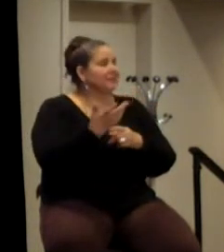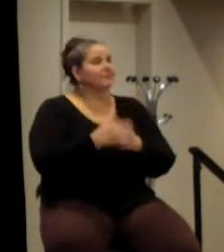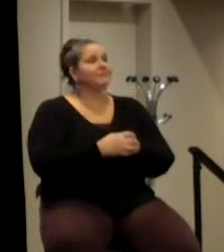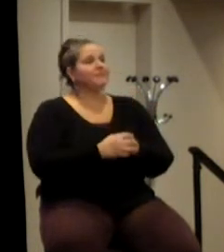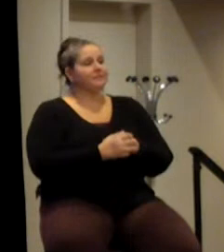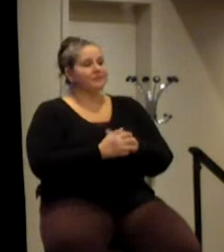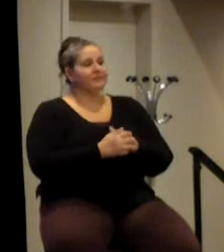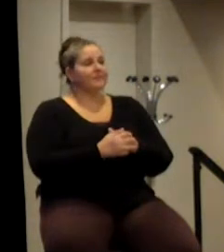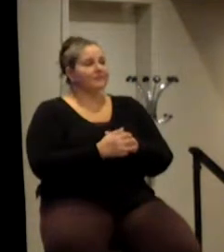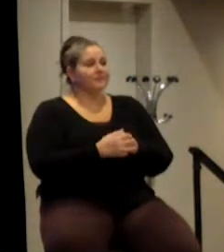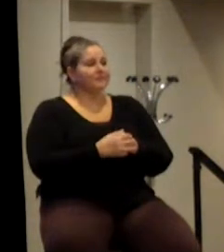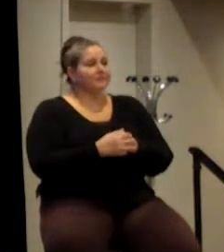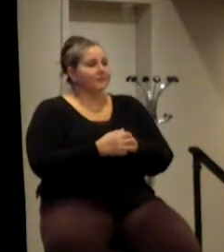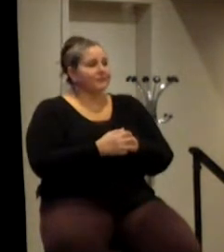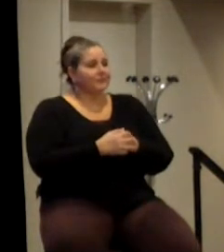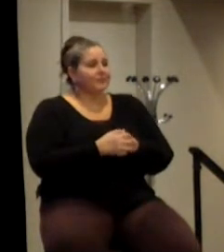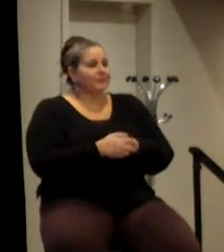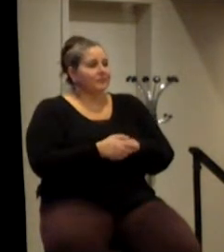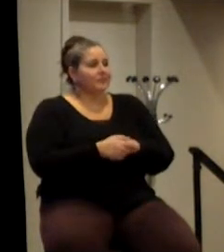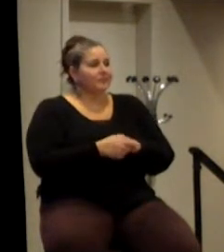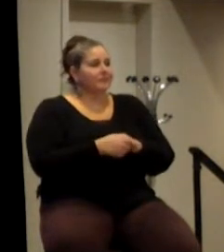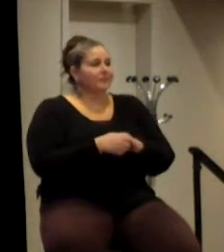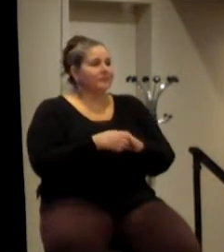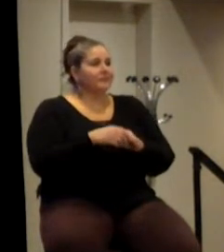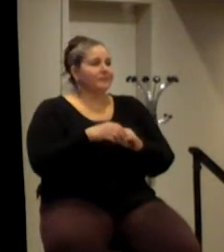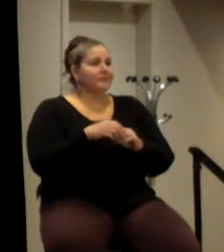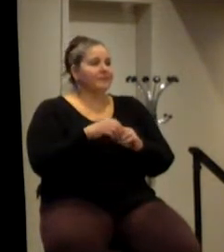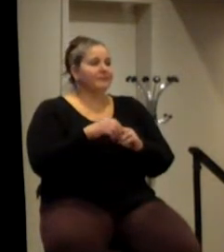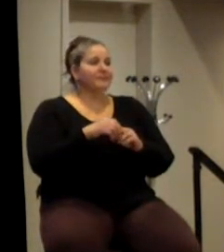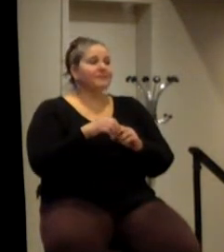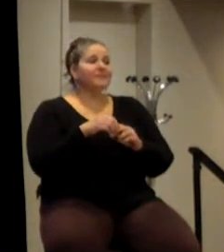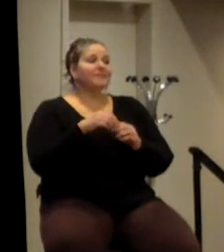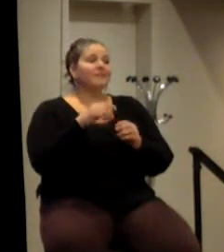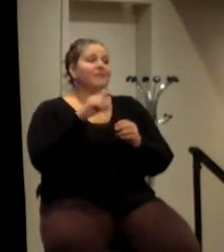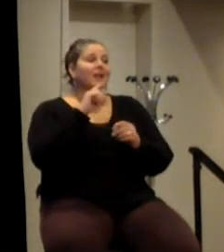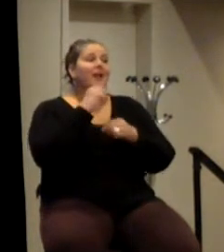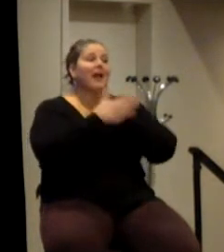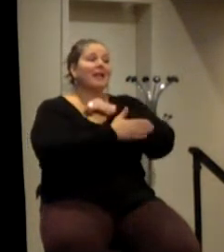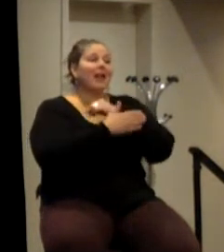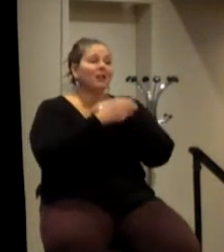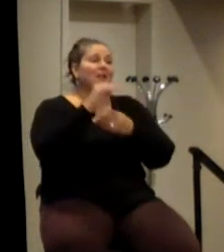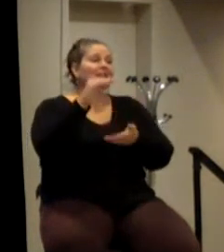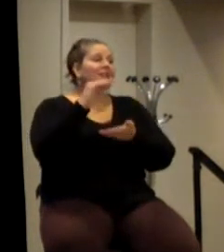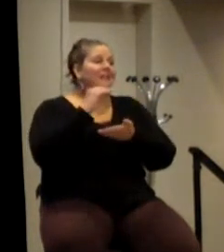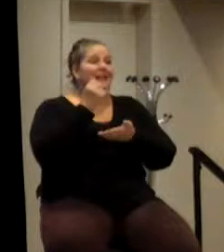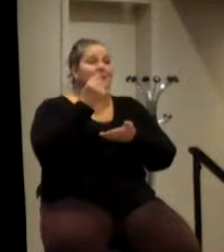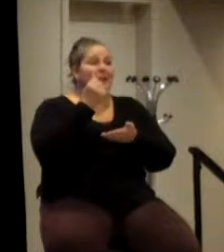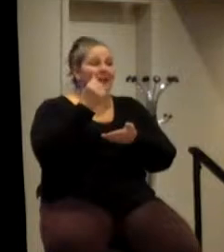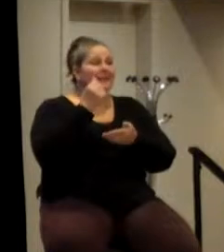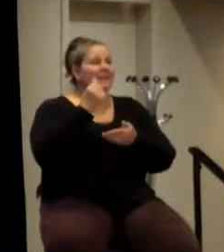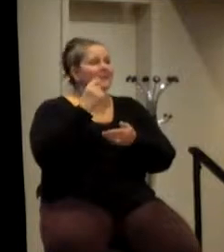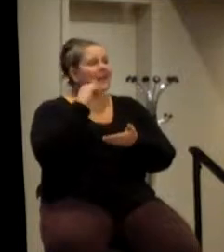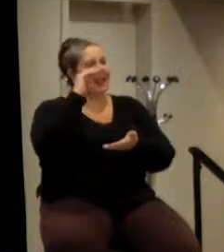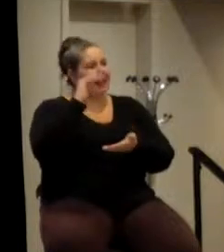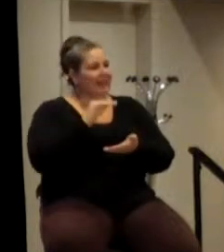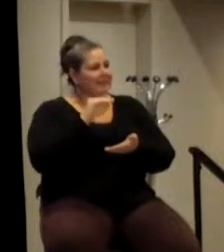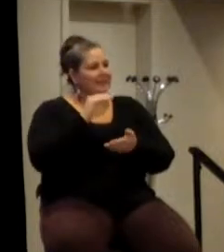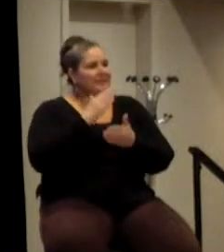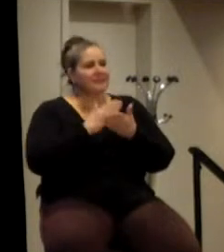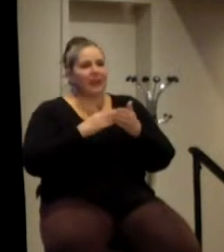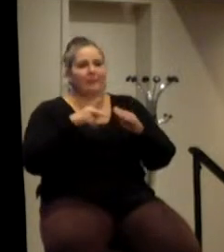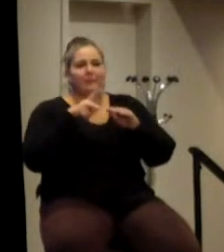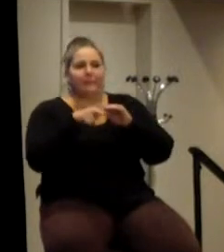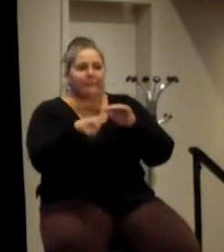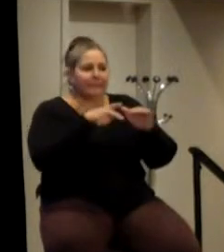our lost revenues have essentially been in the cuts that we've had to make. So utilizing the funding won't be a